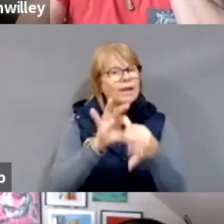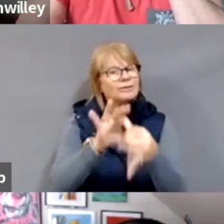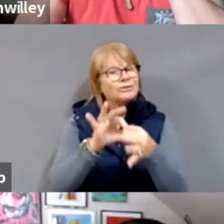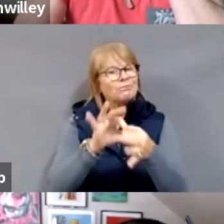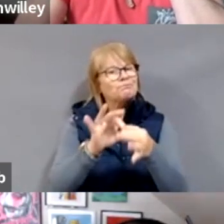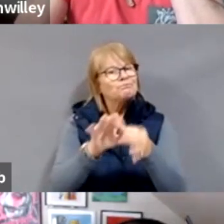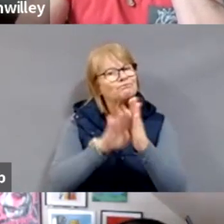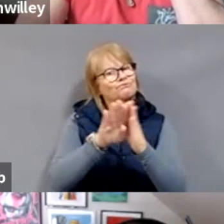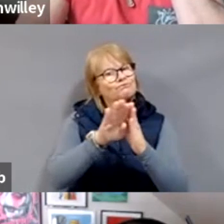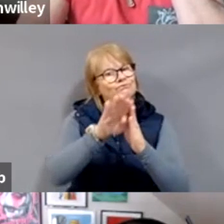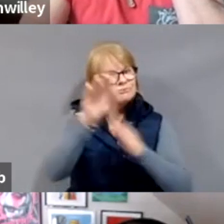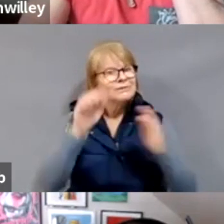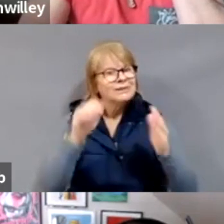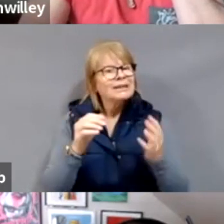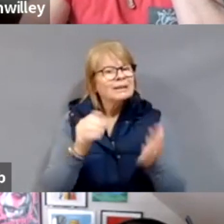help give you